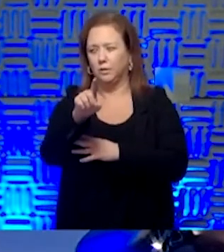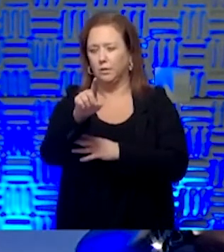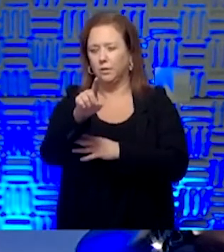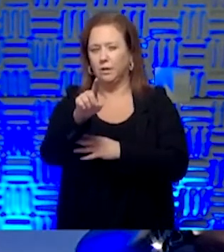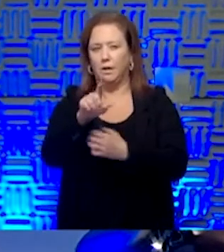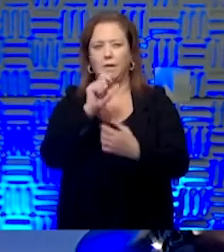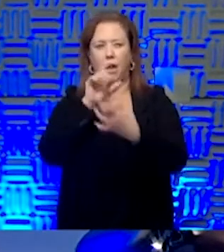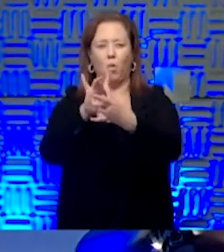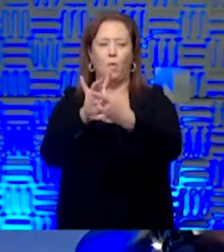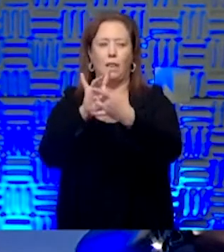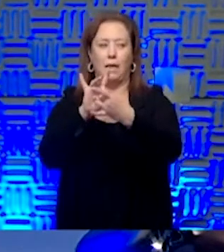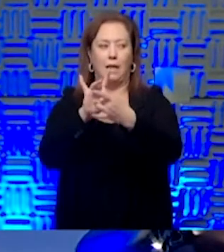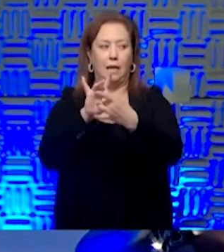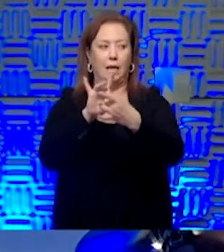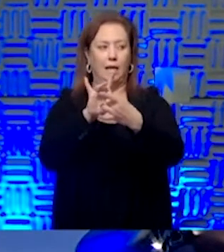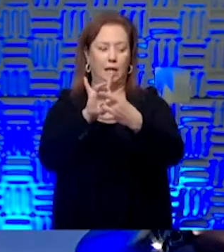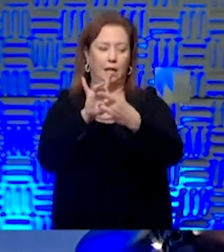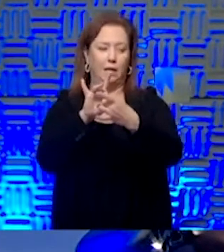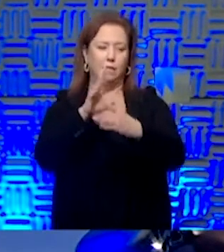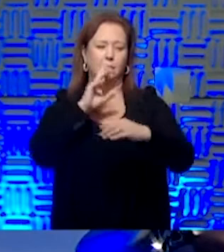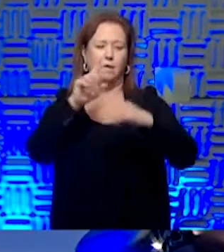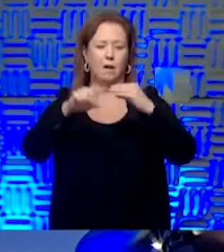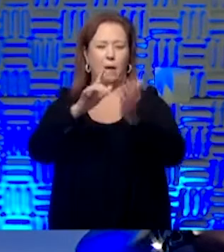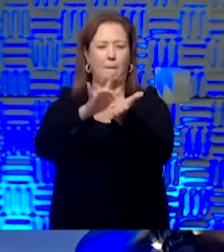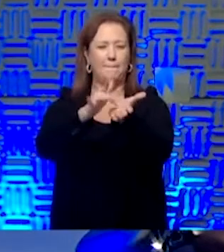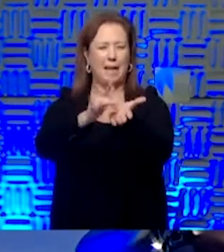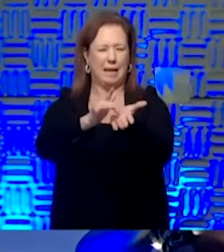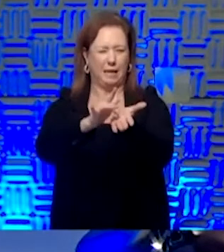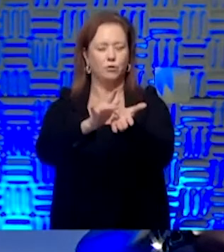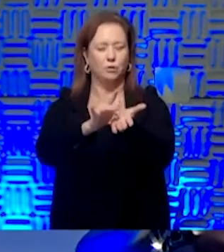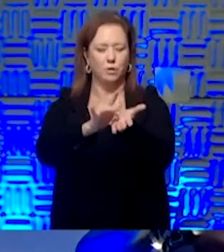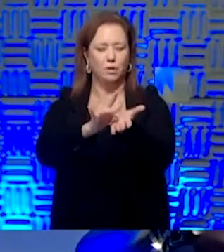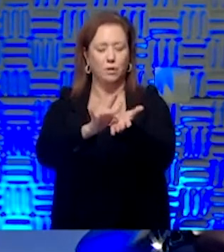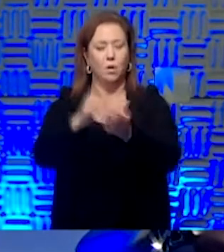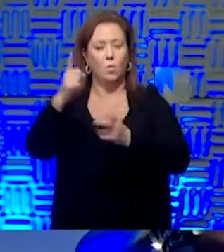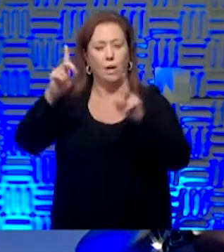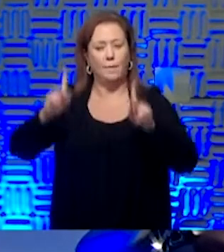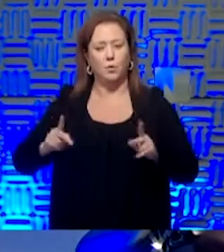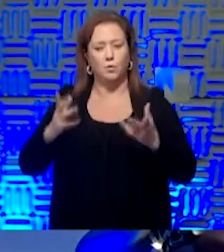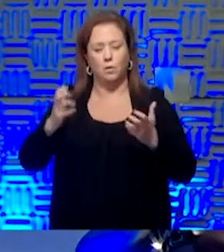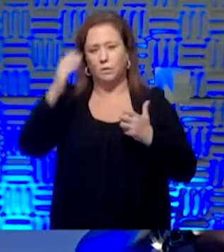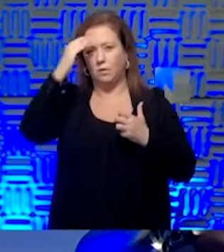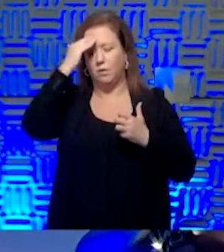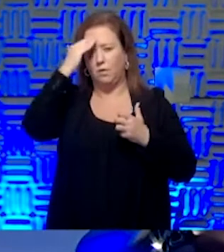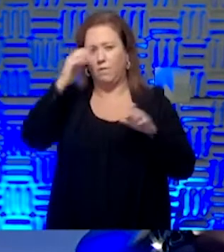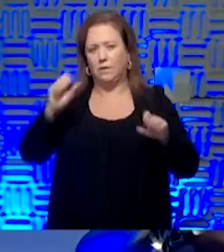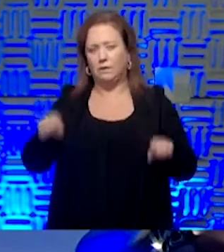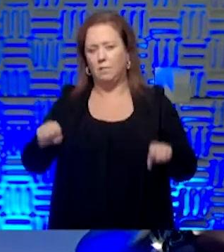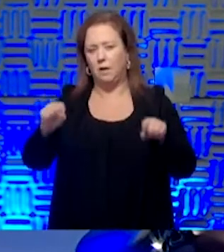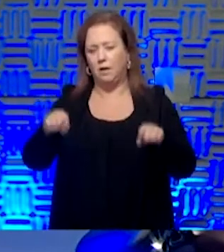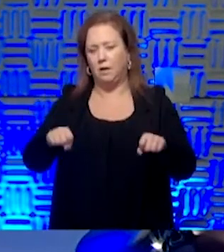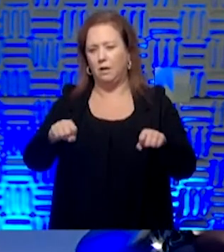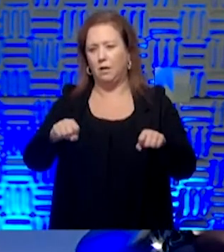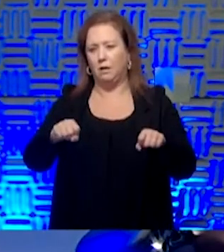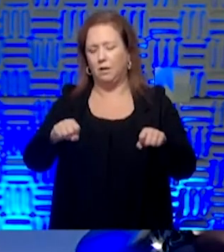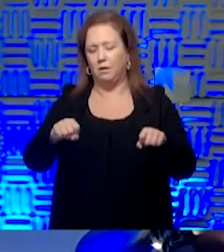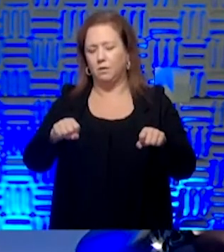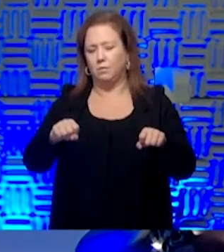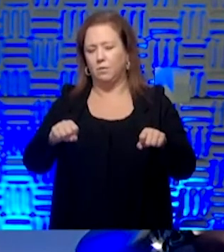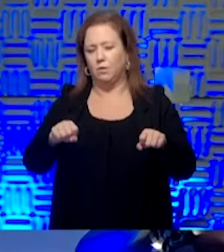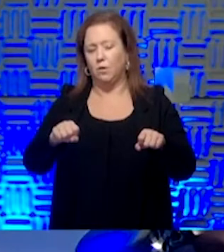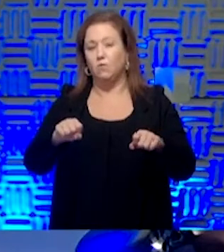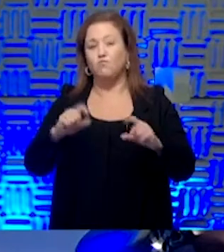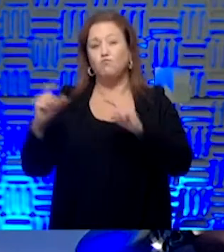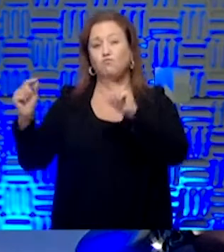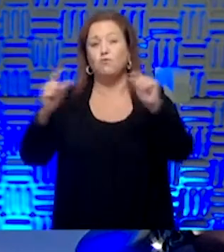are unrelated, but they talk about medication. One person wants to know if it's possible to put to rest